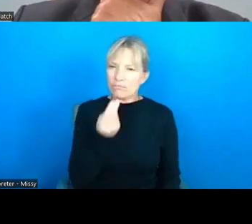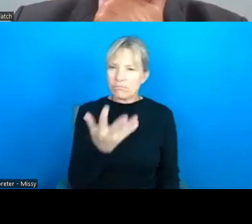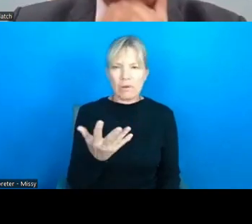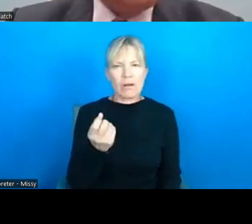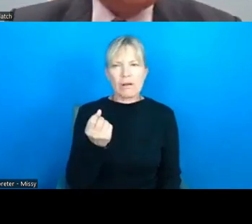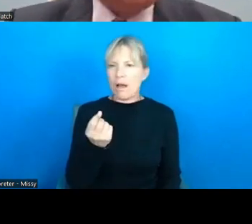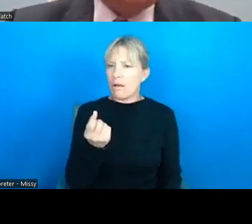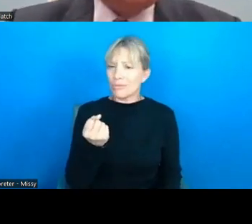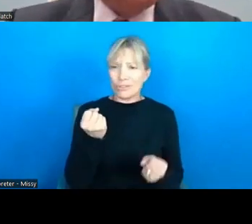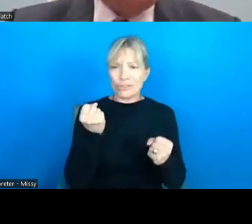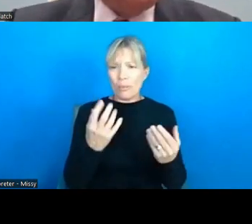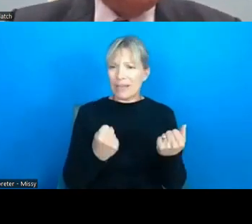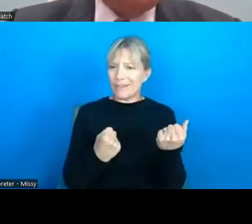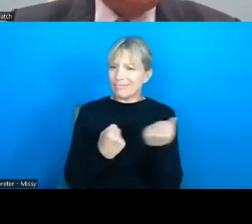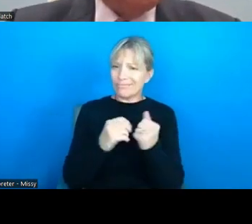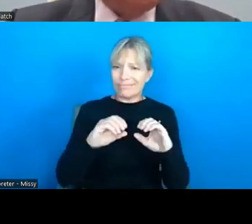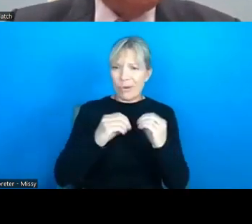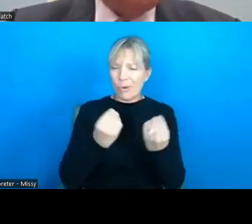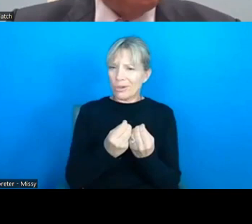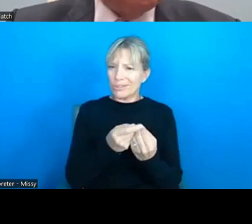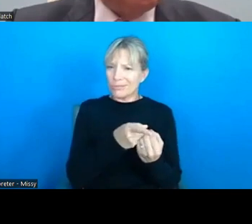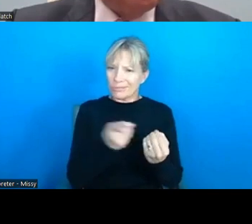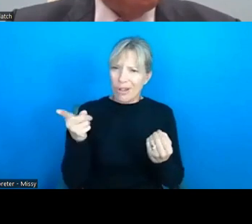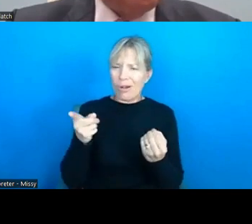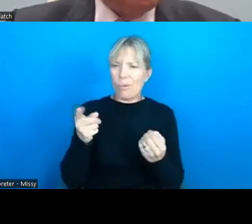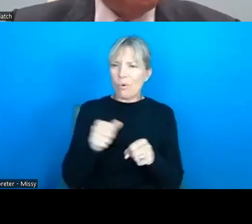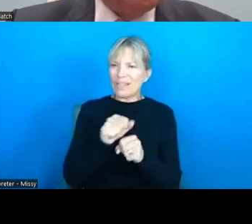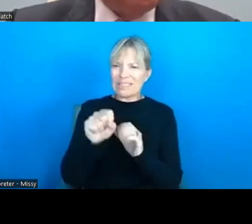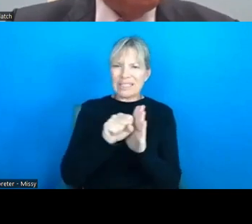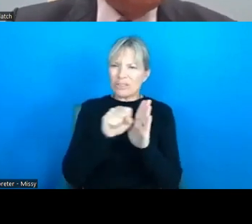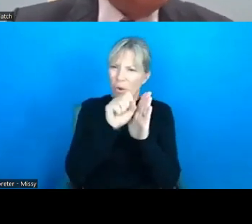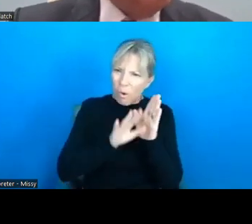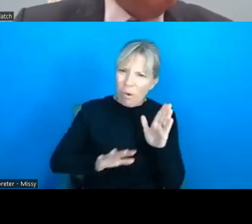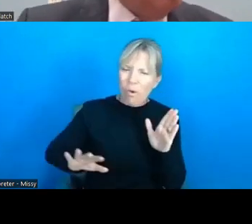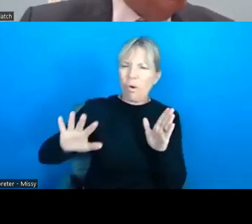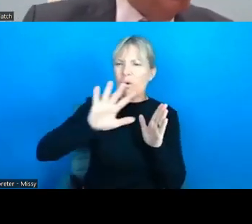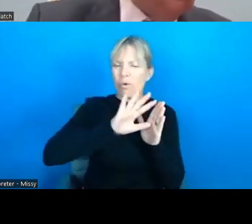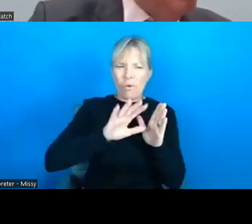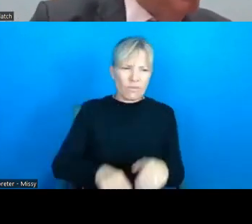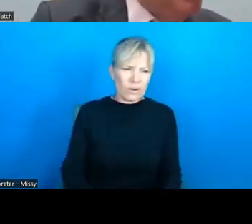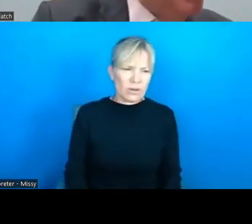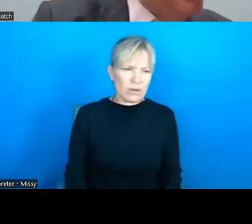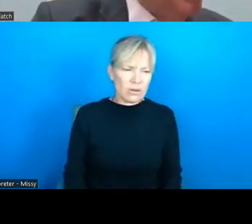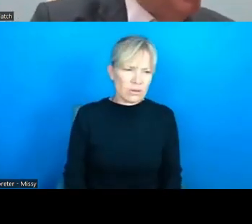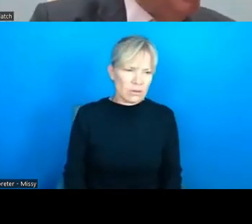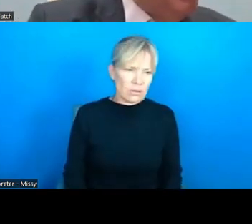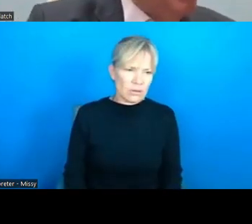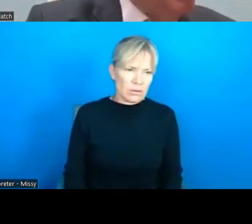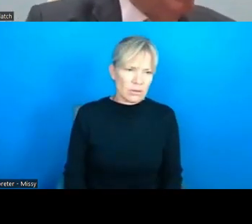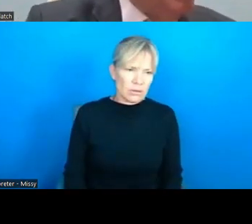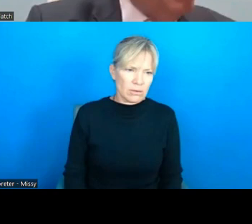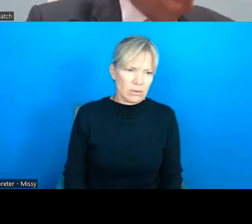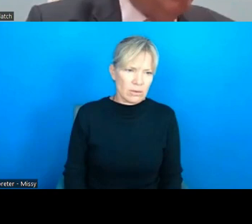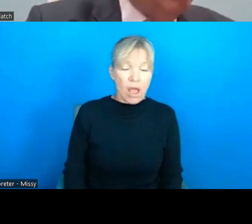advocacy organizations working in states all across the nation in the early 70s, and some had little or